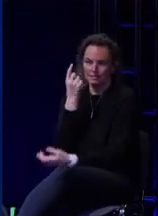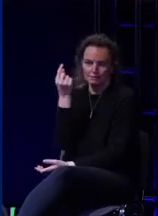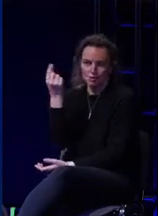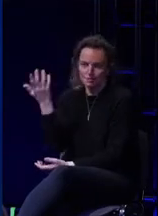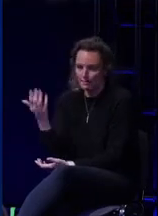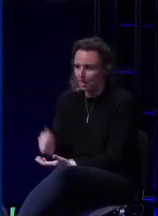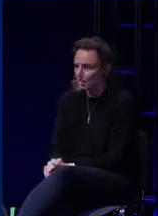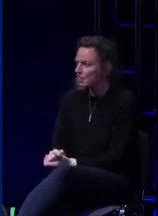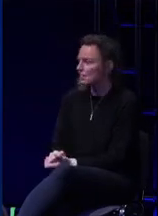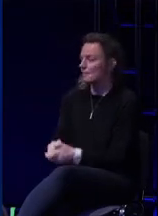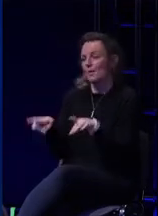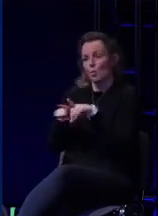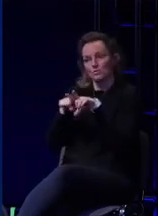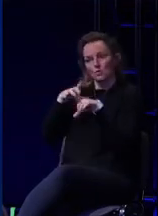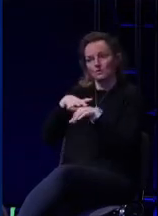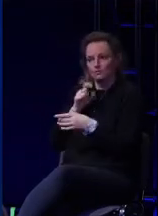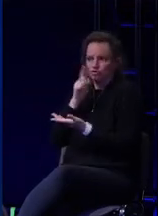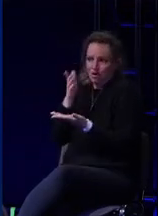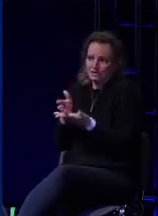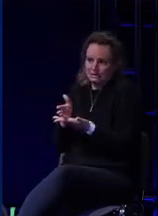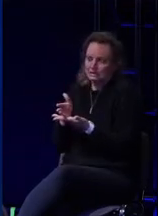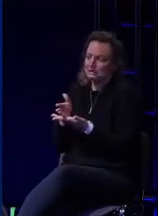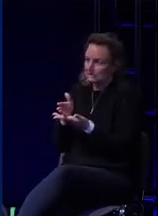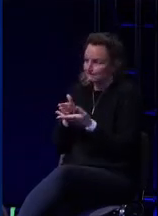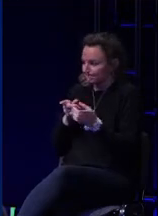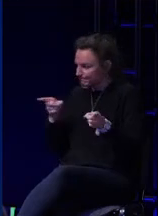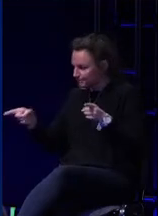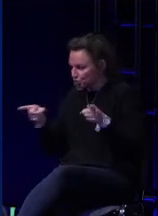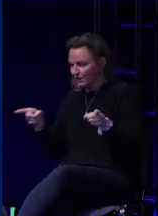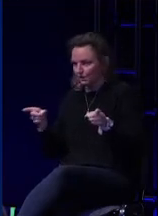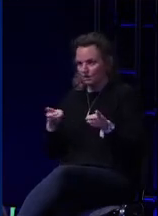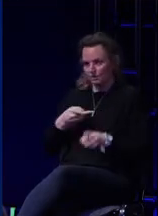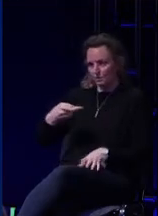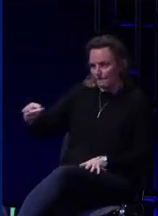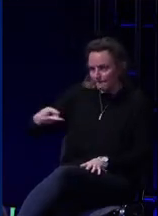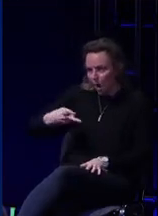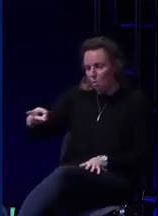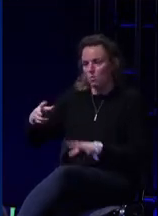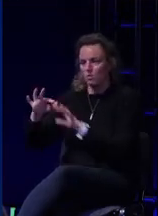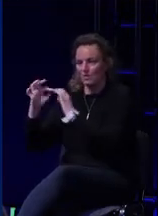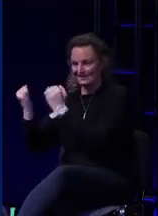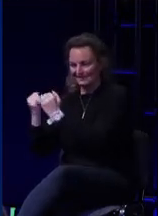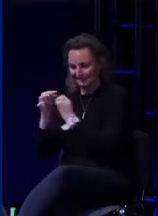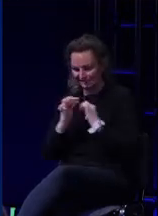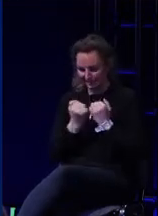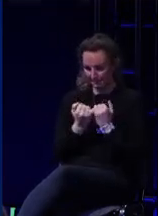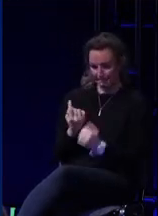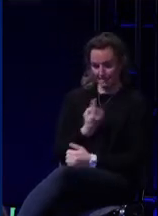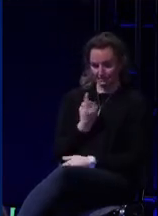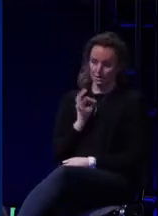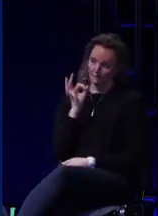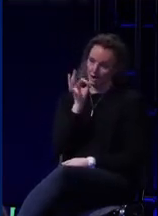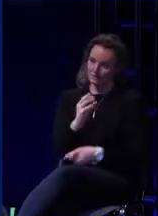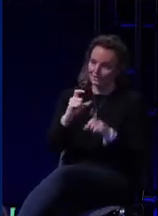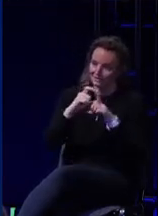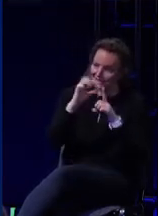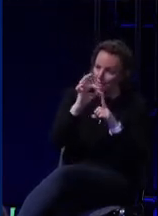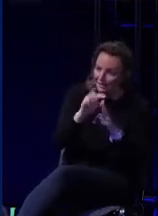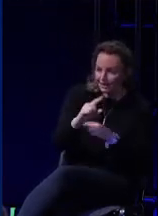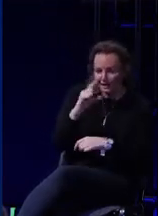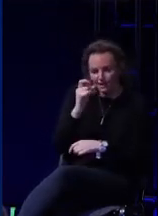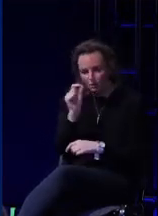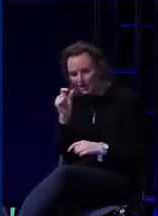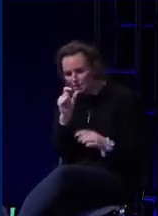that also requires that trust, you know, between you and the soup. That, you know, if I was asking the DP, like, hey, can we maybe just do it?